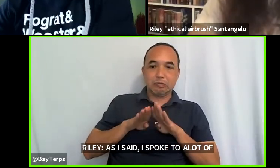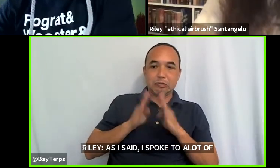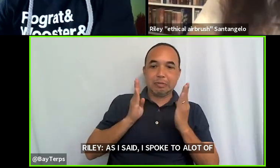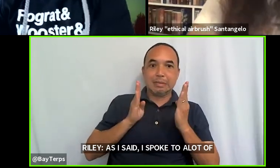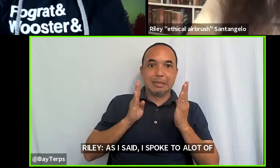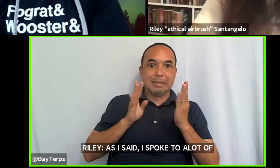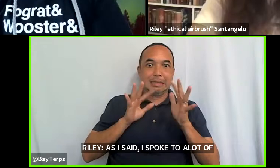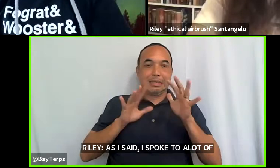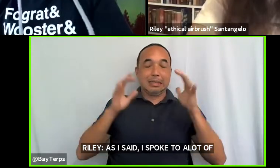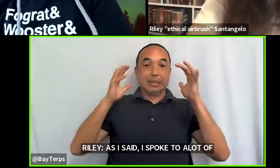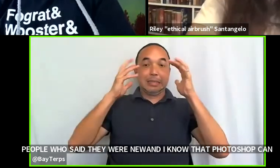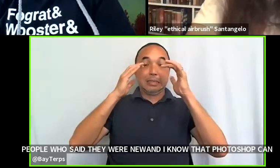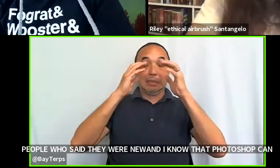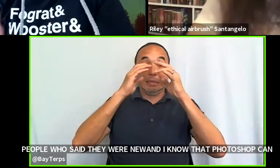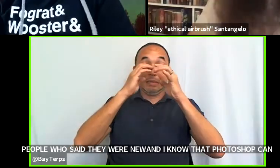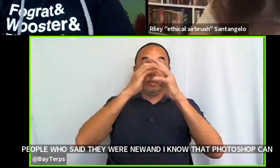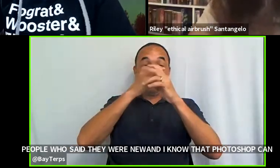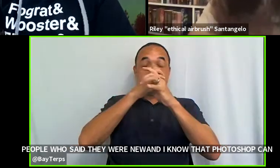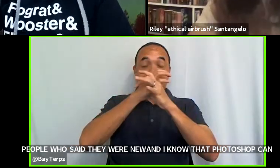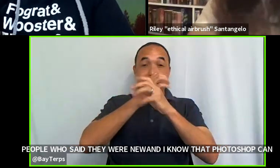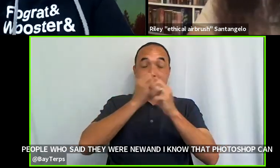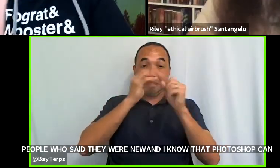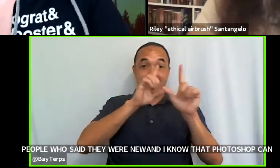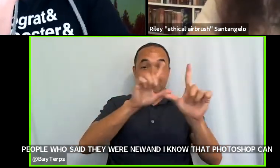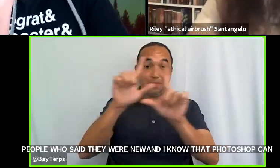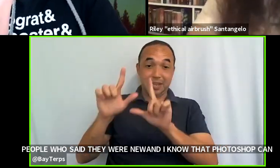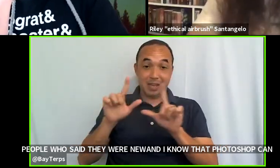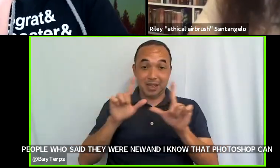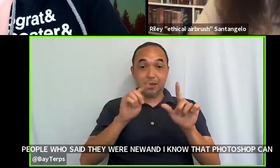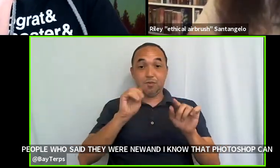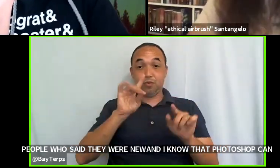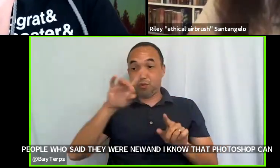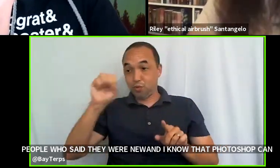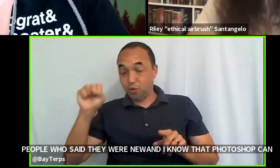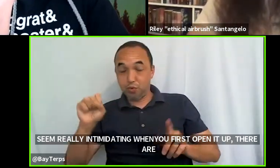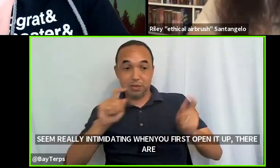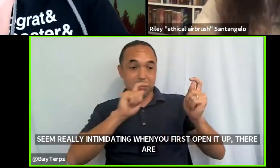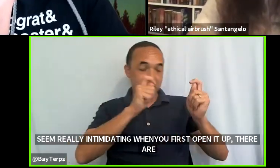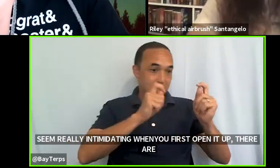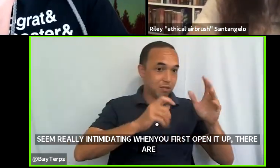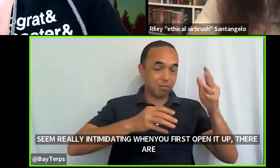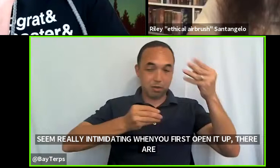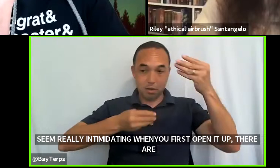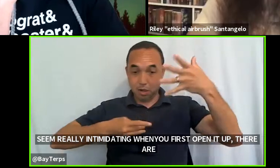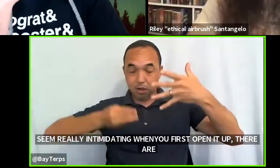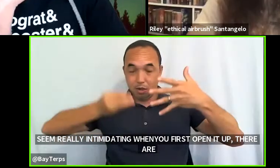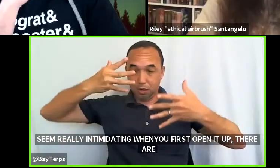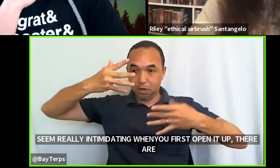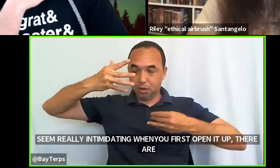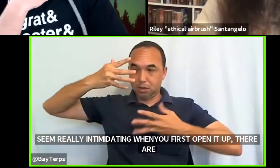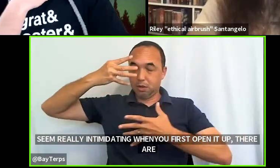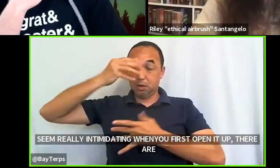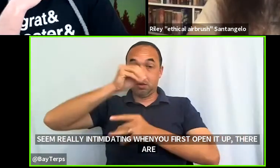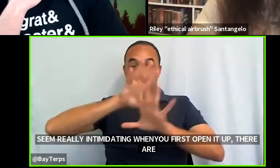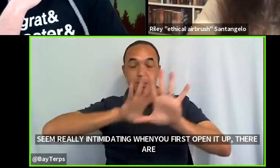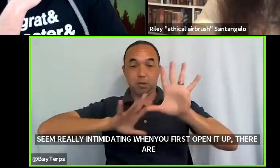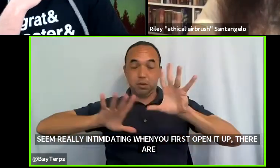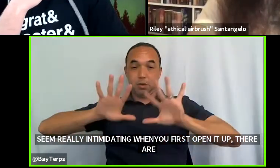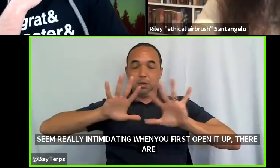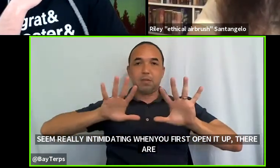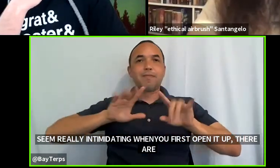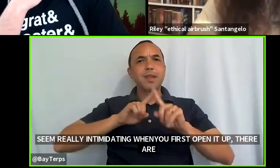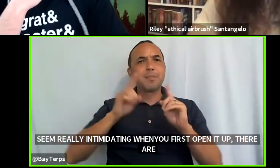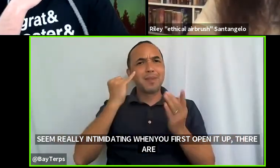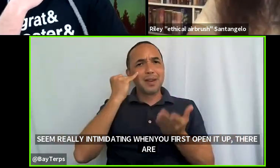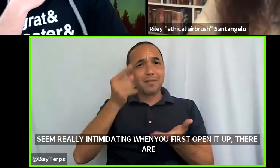things, so many different panels and tools and adjustments. Honestly, if you have the